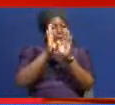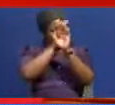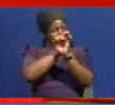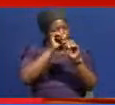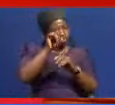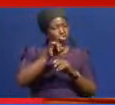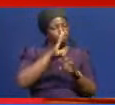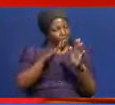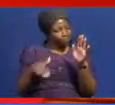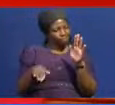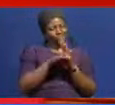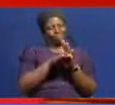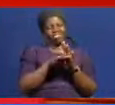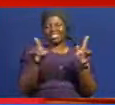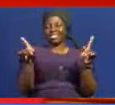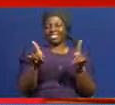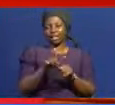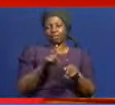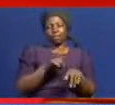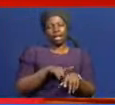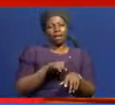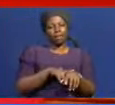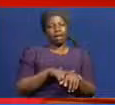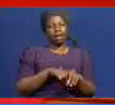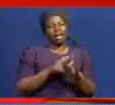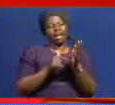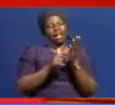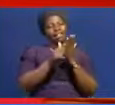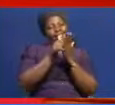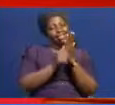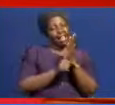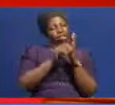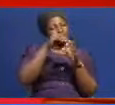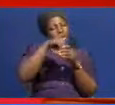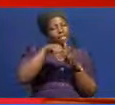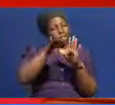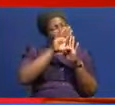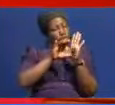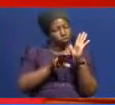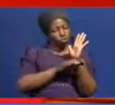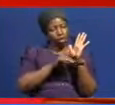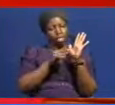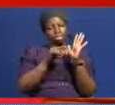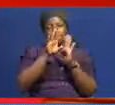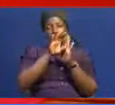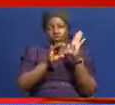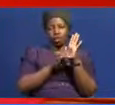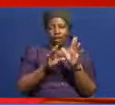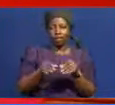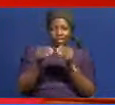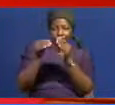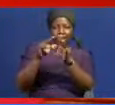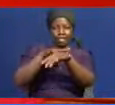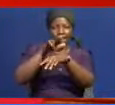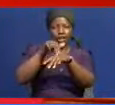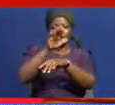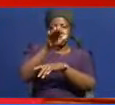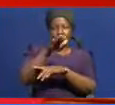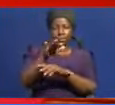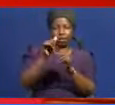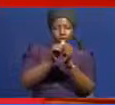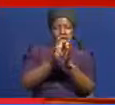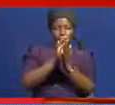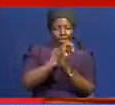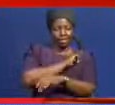time. Mr. Speaker, the articles in the Constitution, our Constitution has given the National Assembly and the Senate this